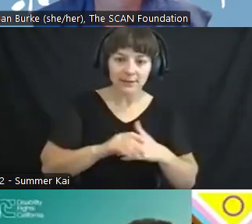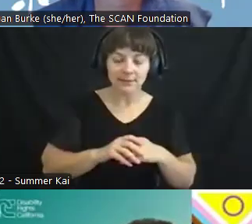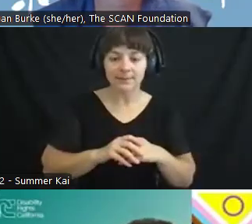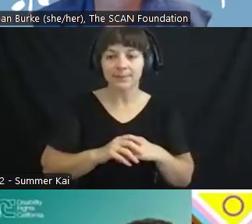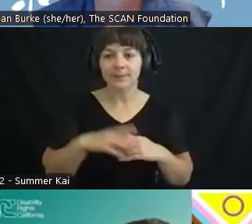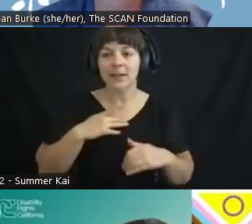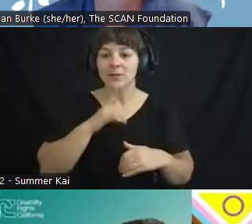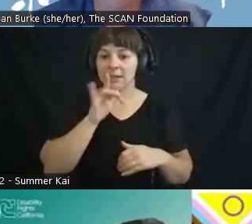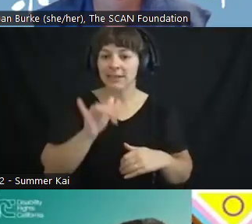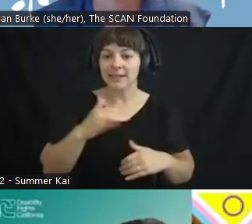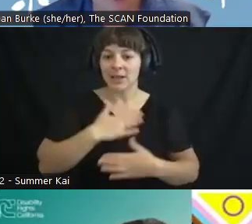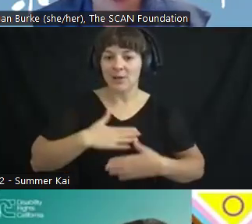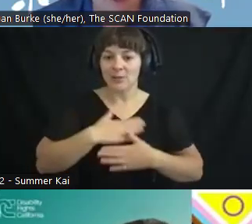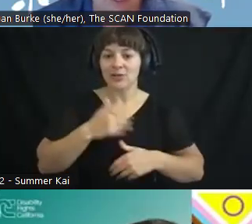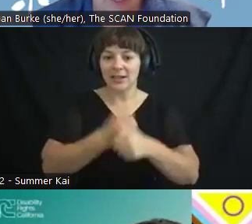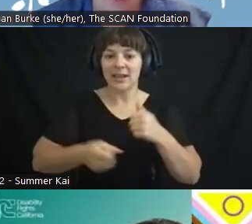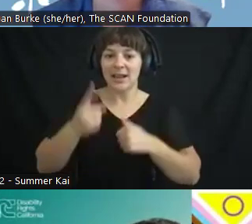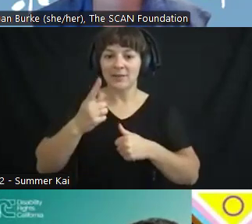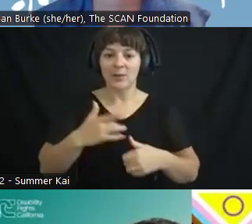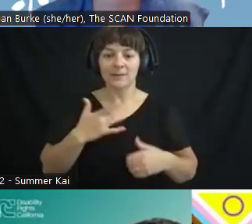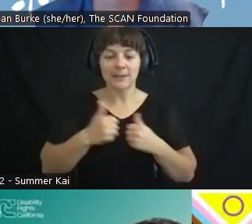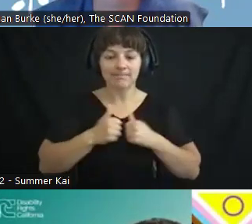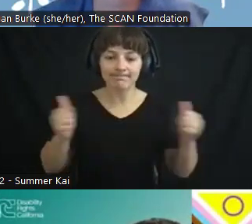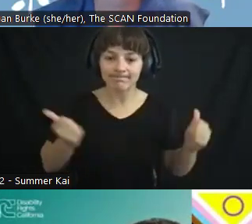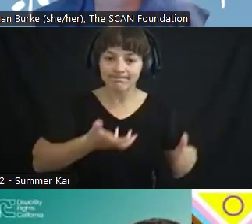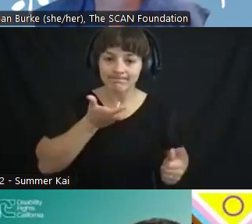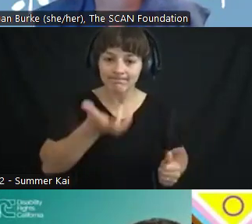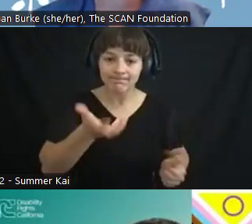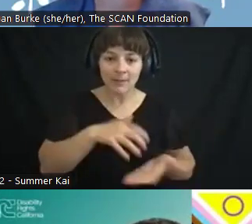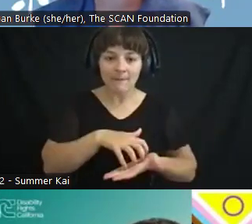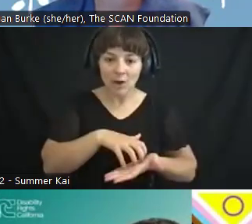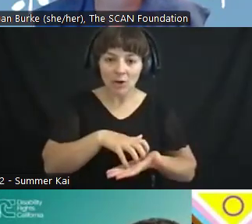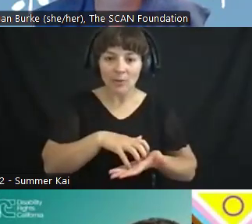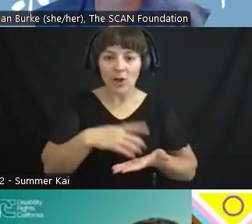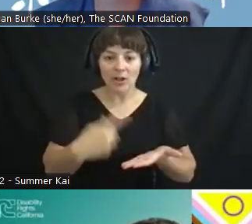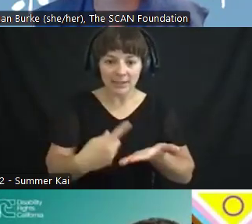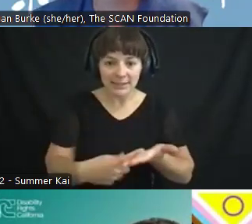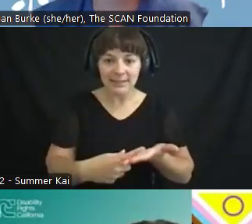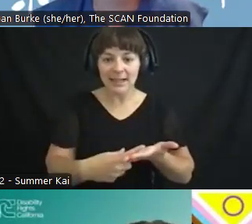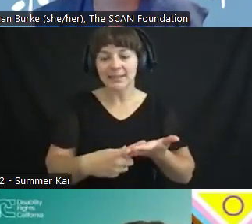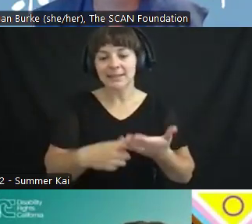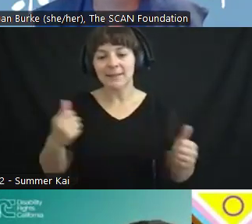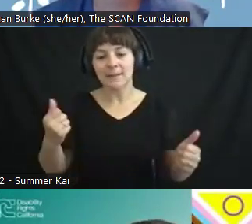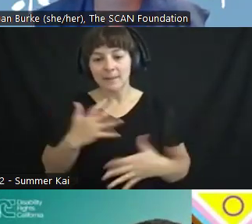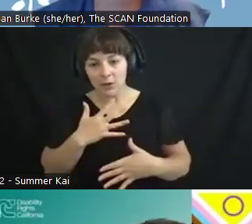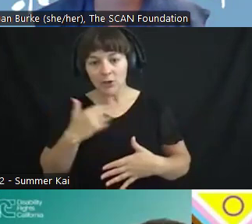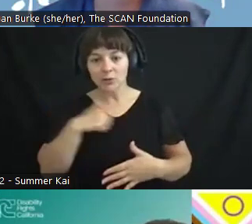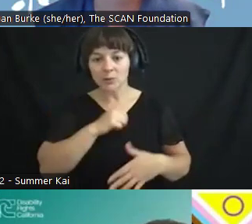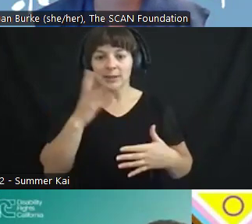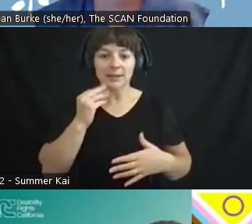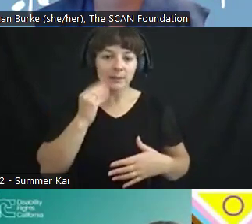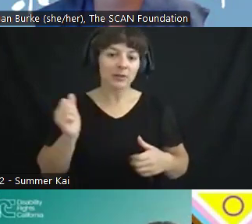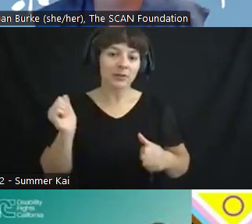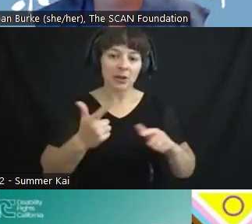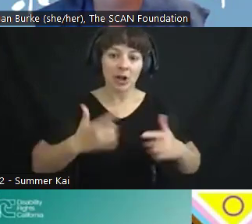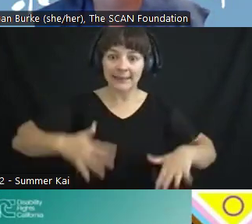actually really appreciate everyone's vulnerability here today to talk about, I think, the fears that we're all experiencing, the anxieties that